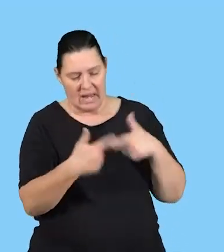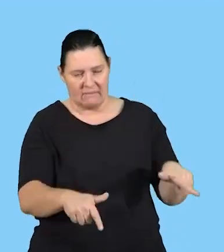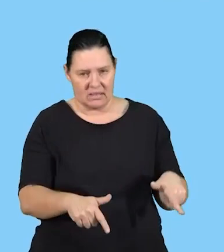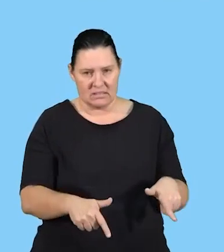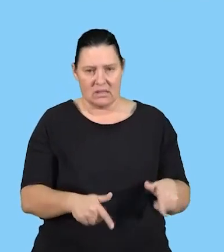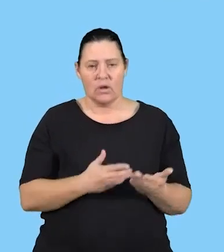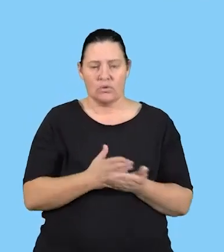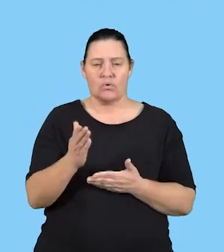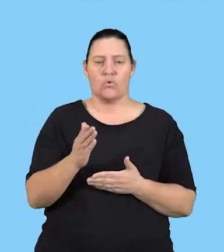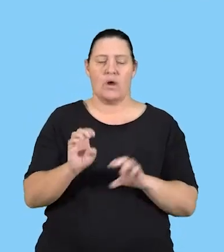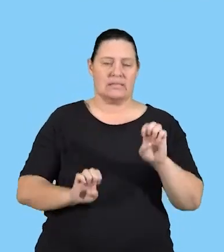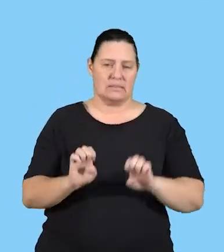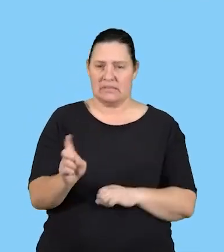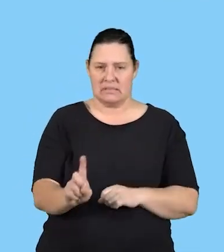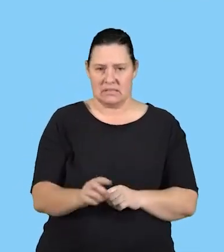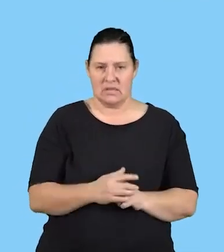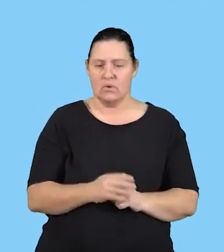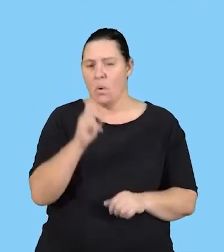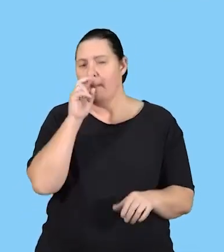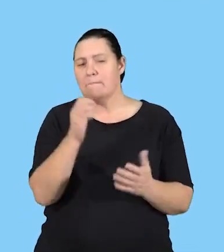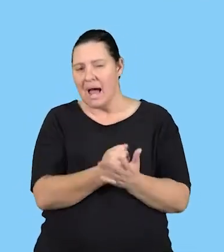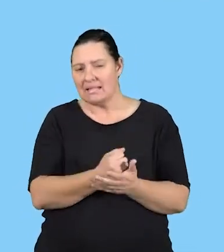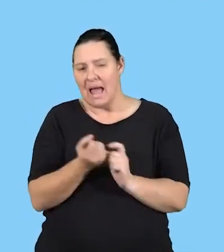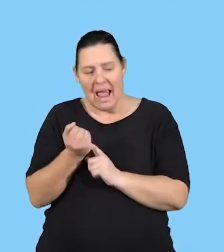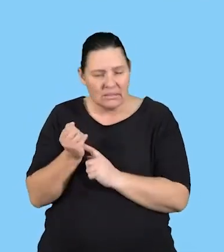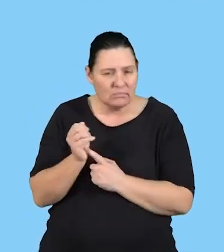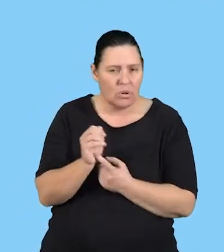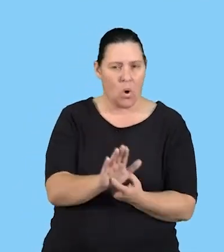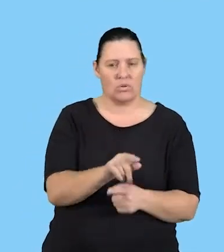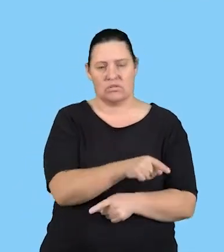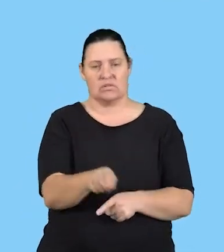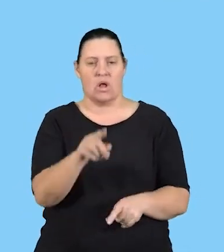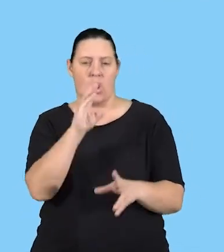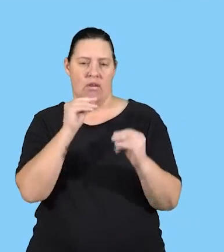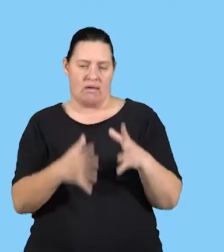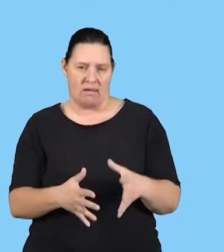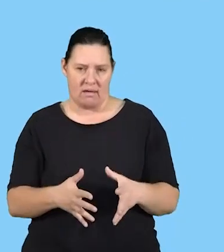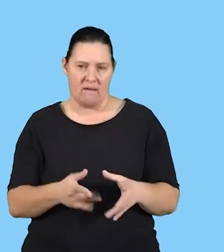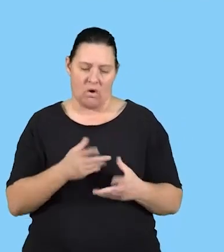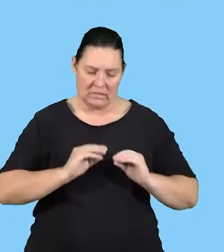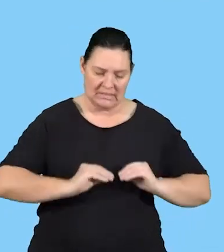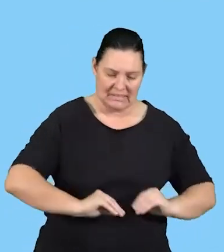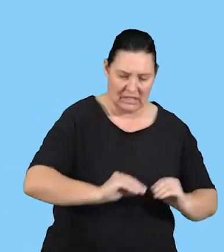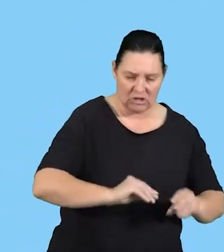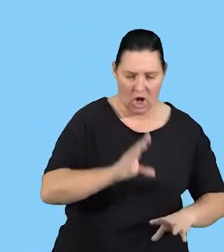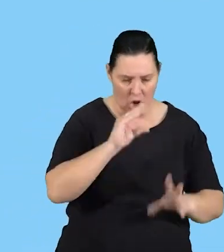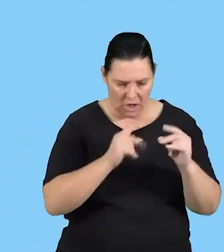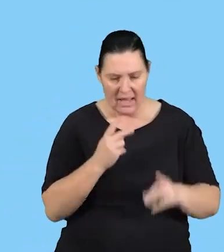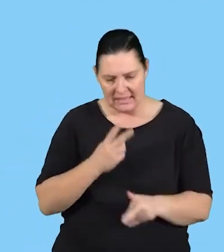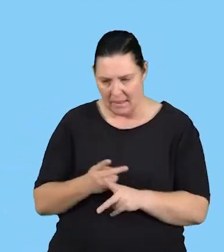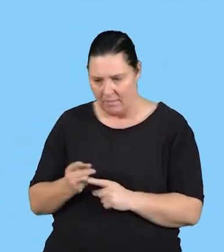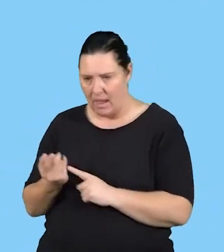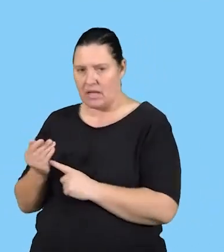during assessment. You need to expose them during teaching and learning.